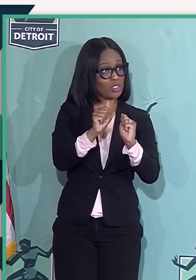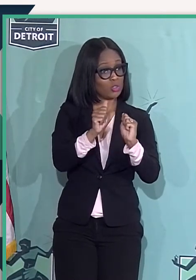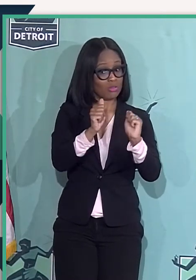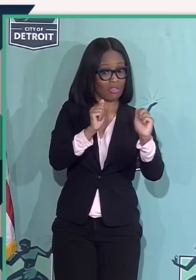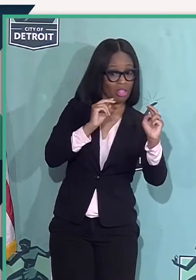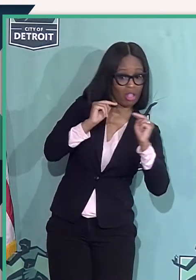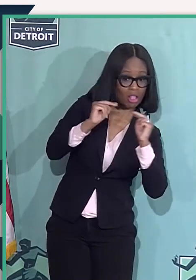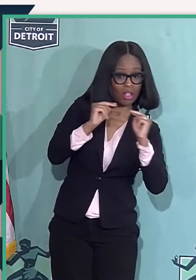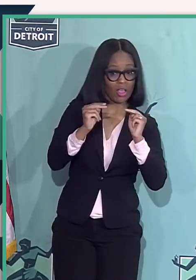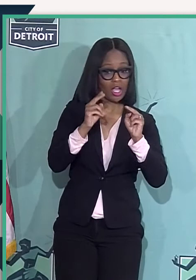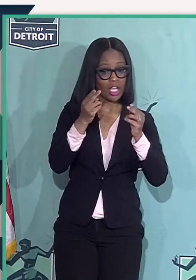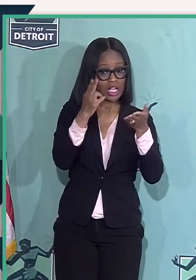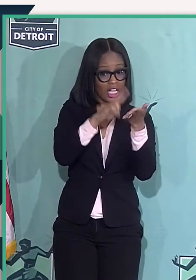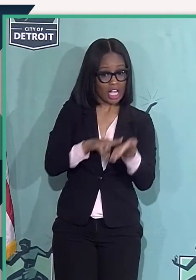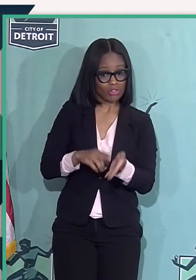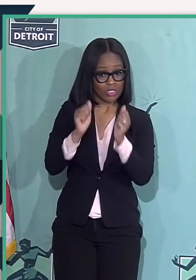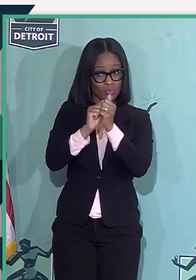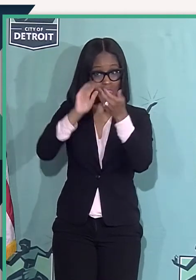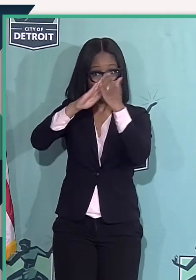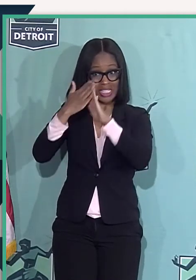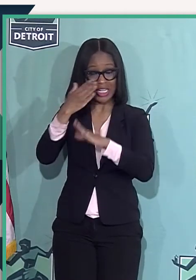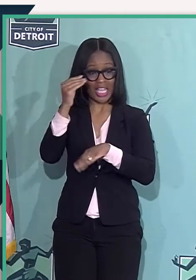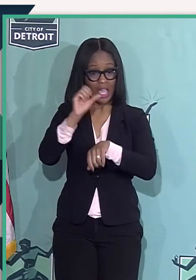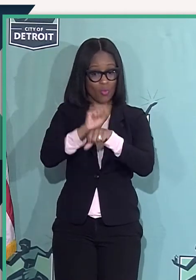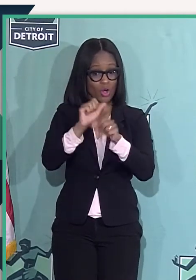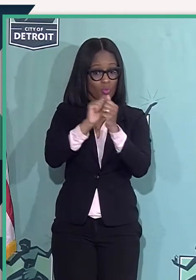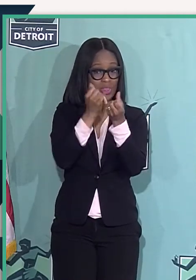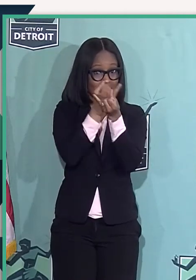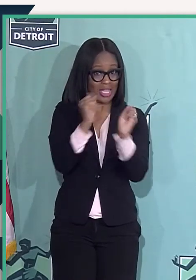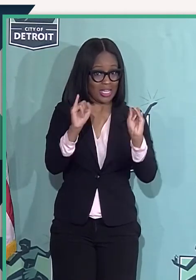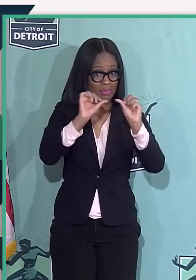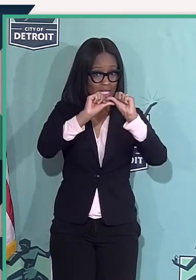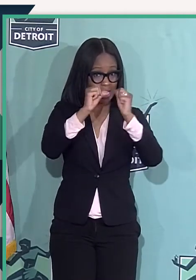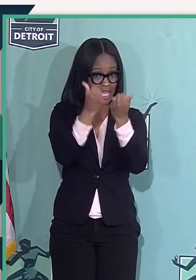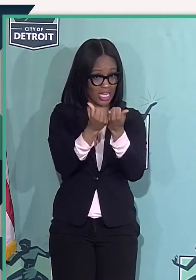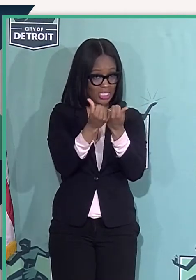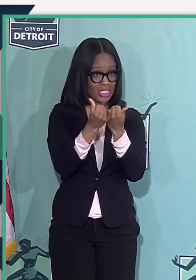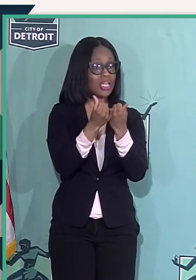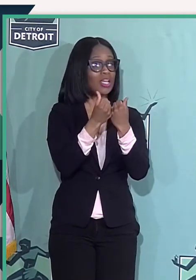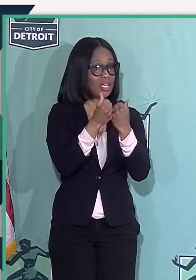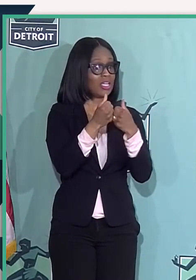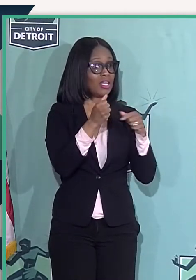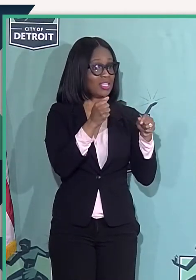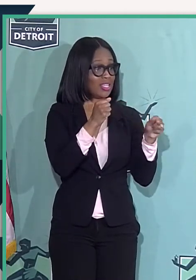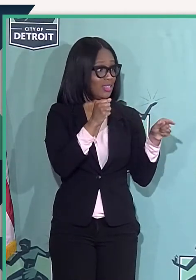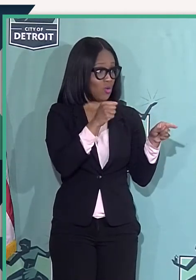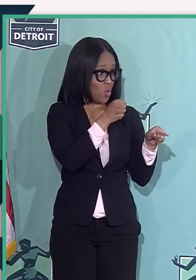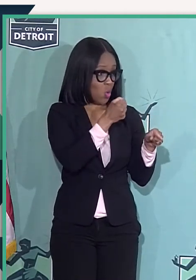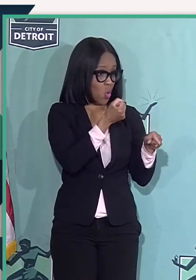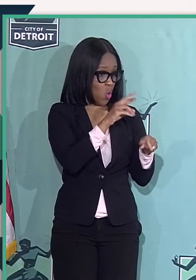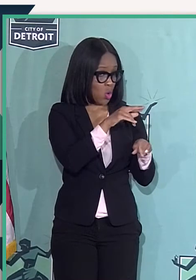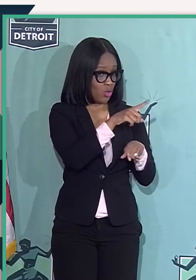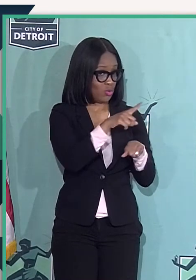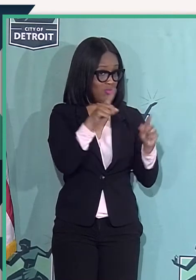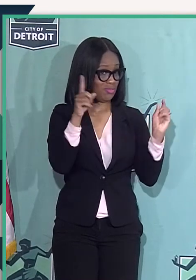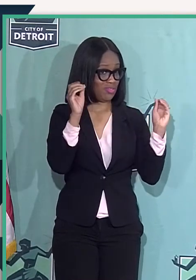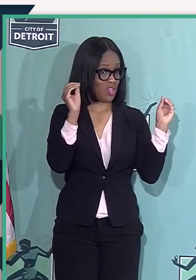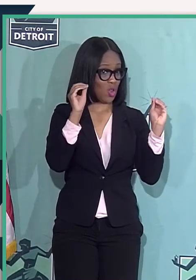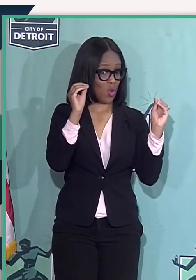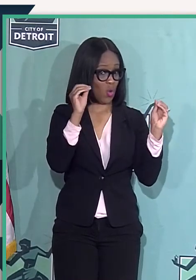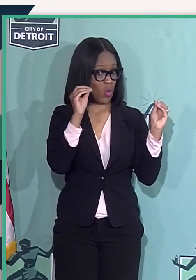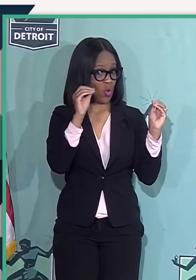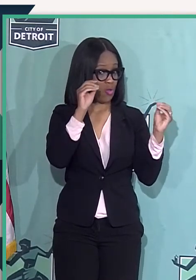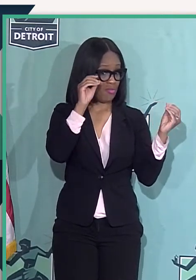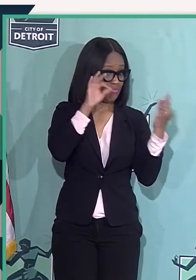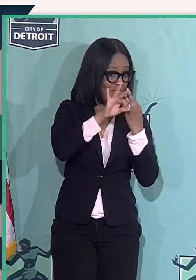renegotiate contracts with the city and working with the independent agencies that you don't have any say-so over to see that they also